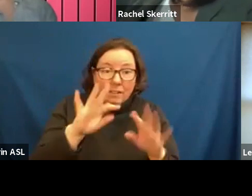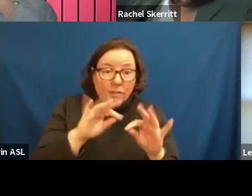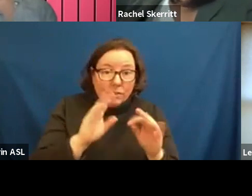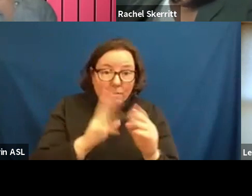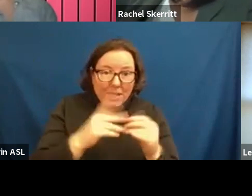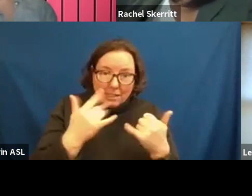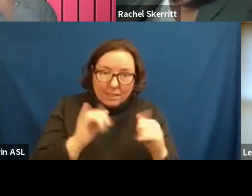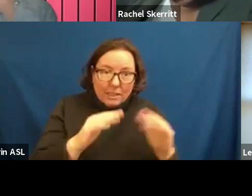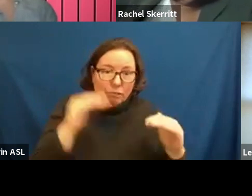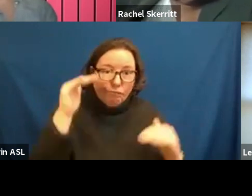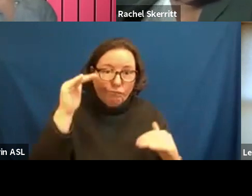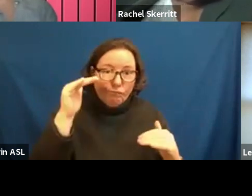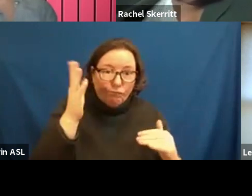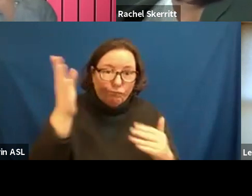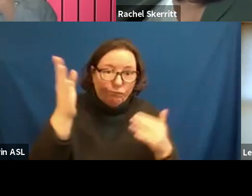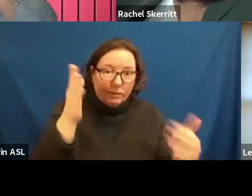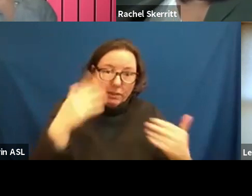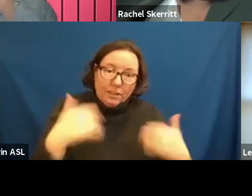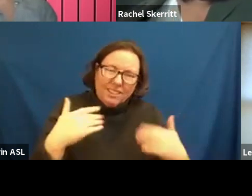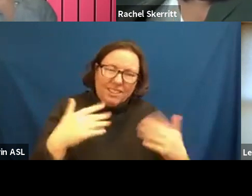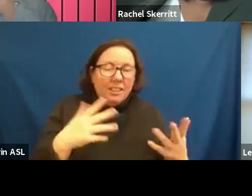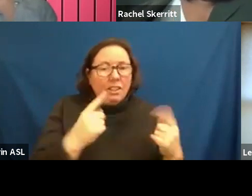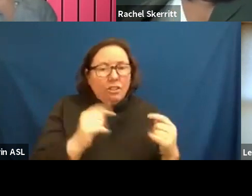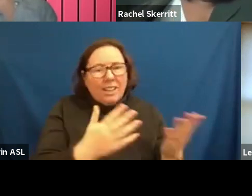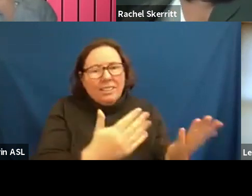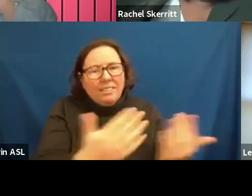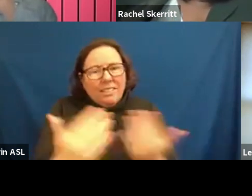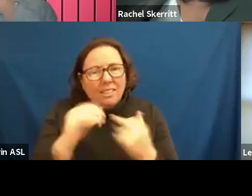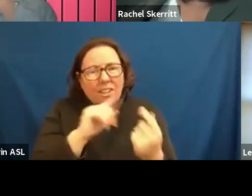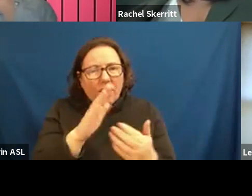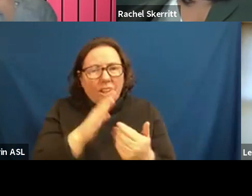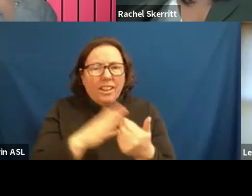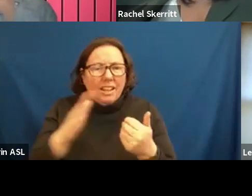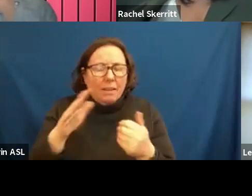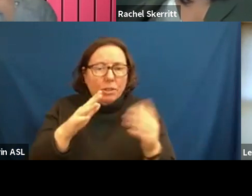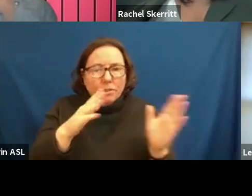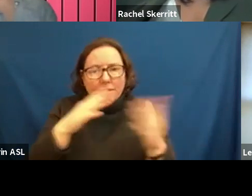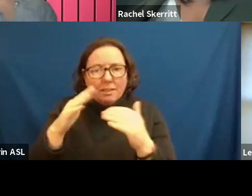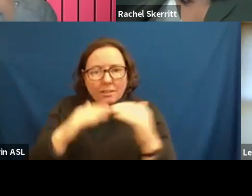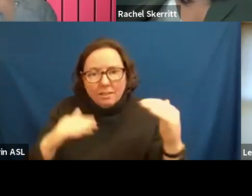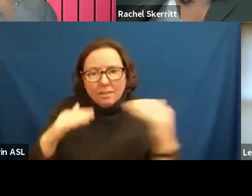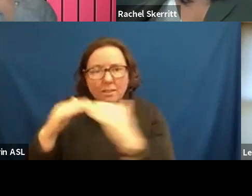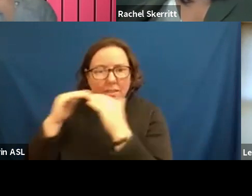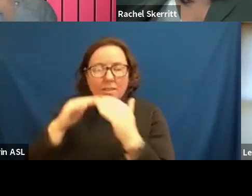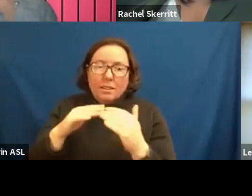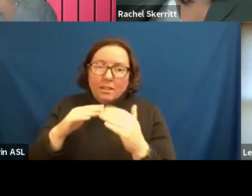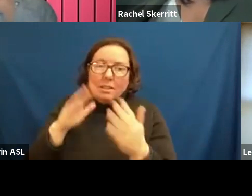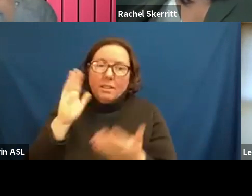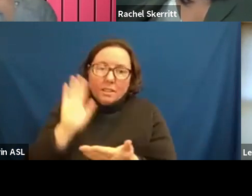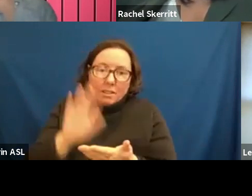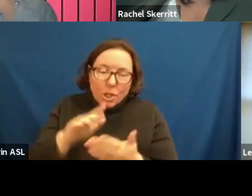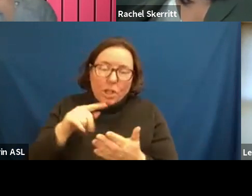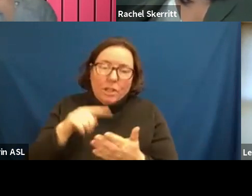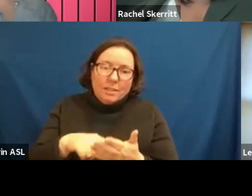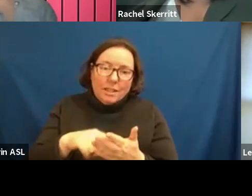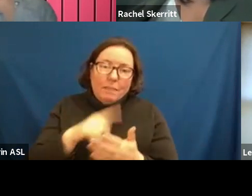connect young people from all of Boston's neighborhoods to our most fully resourced schools is a small step toward repaying the education debt this city owes so many. I